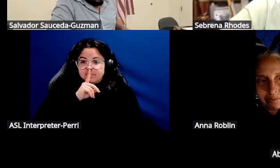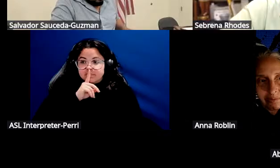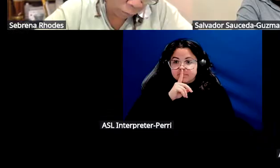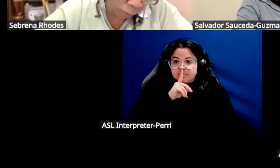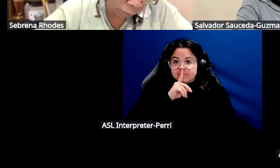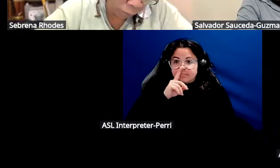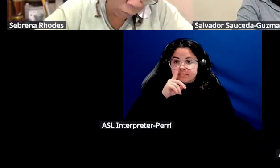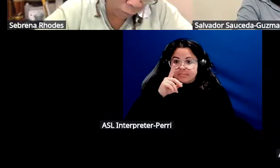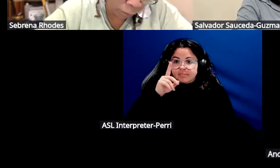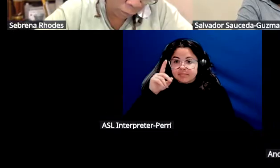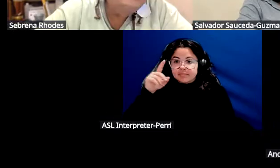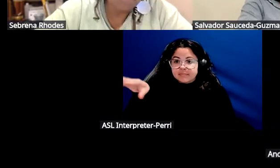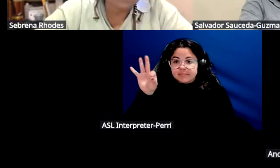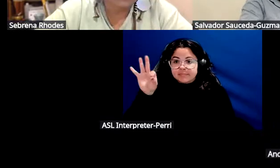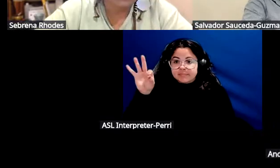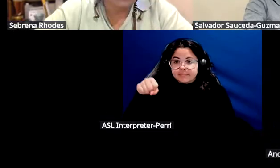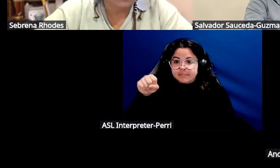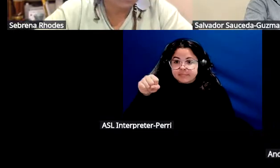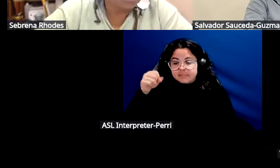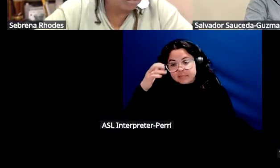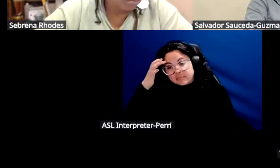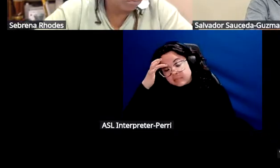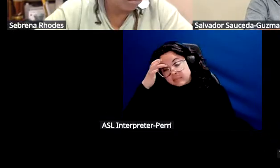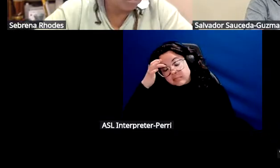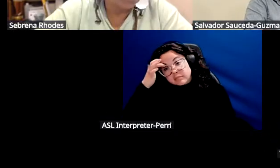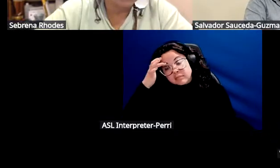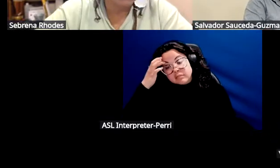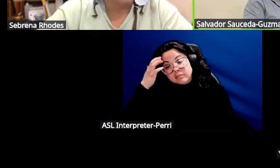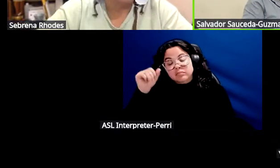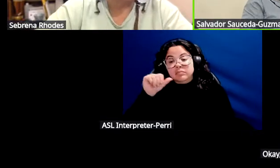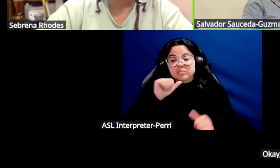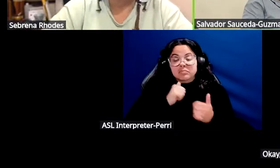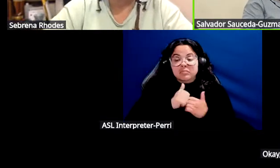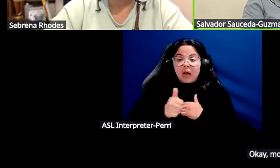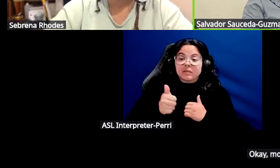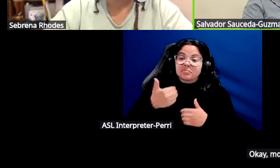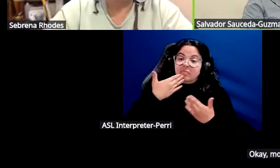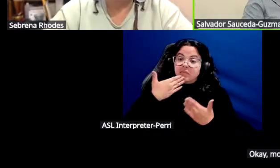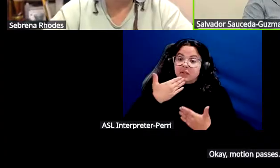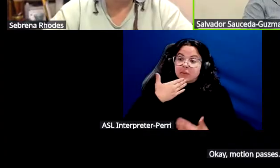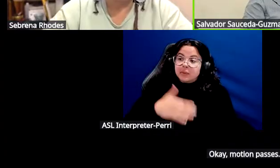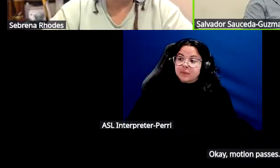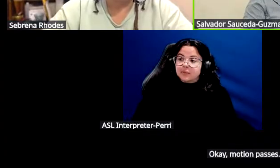5D09. Yes. Okay, motion passes. Thank you, commissioners.